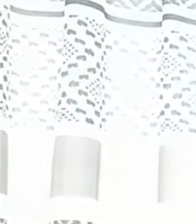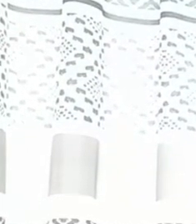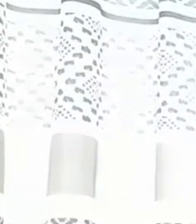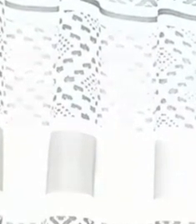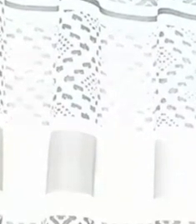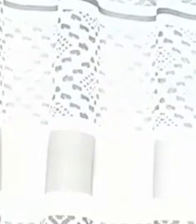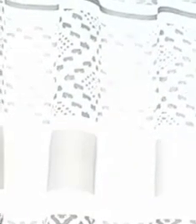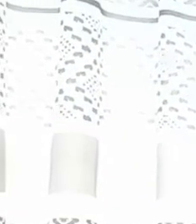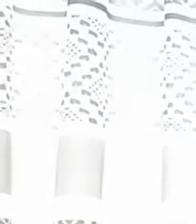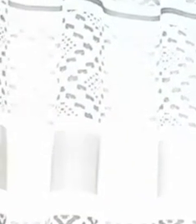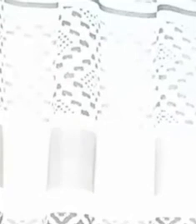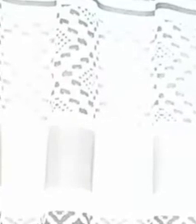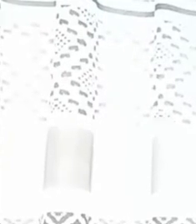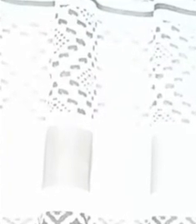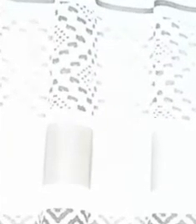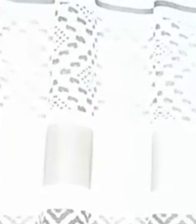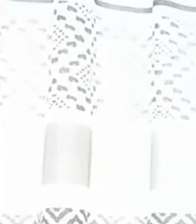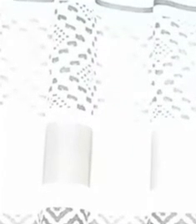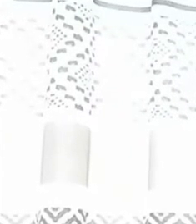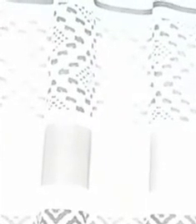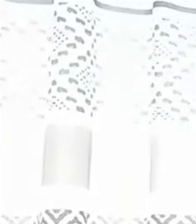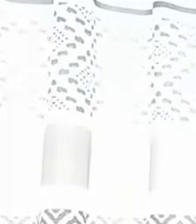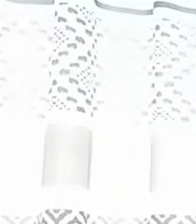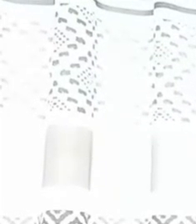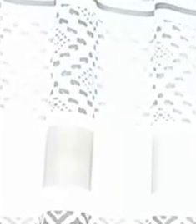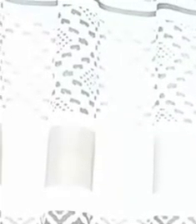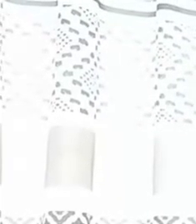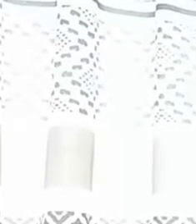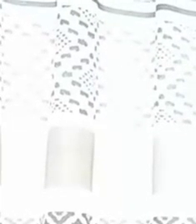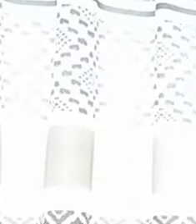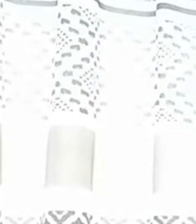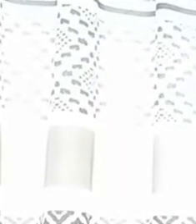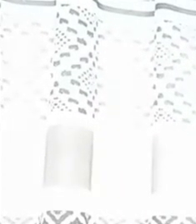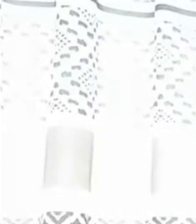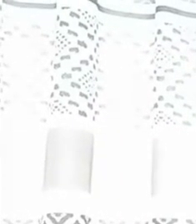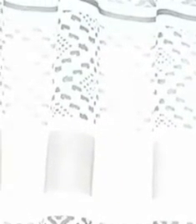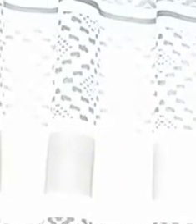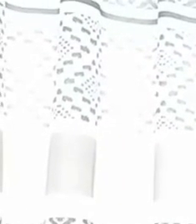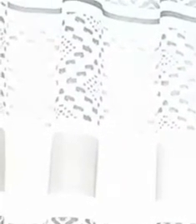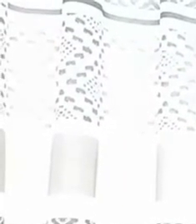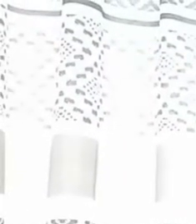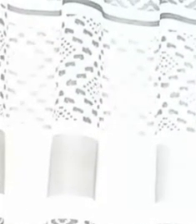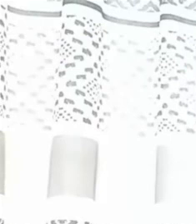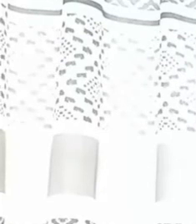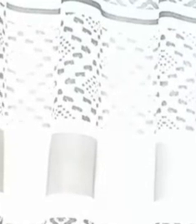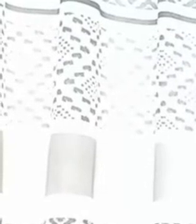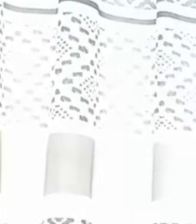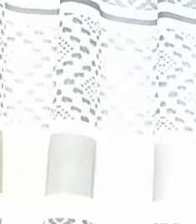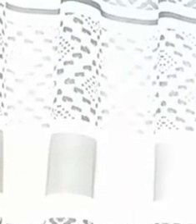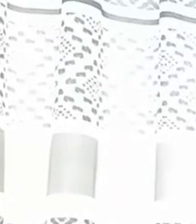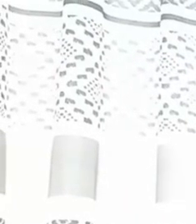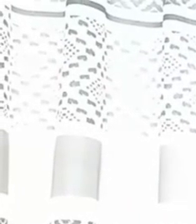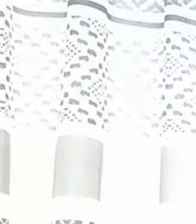I think it's more than enough. And the quality of the activities, do you think the quality of the activities, it's in the first place for the pre-primary up to grade